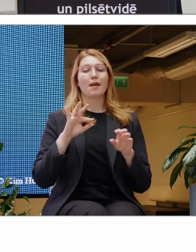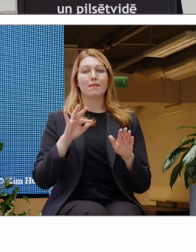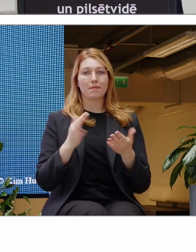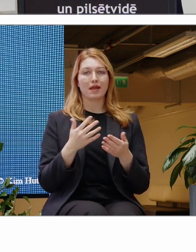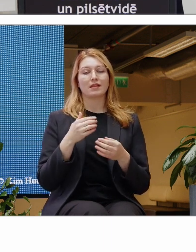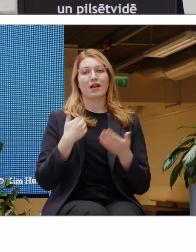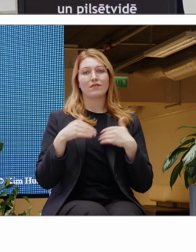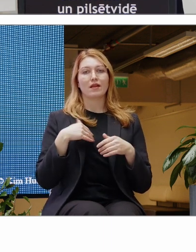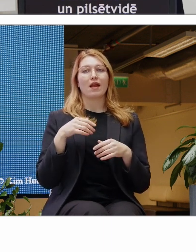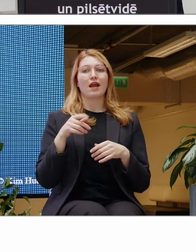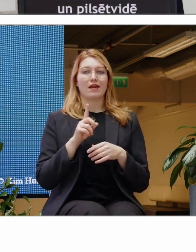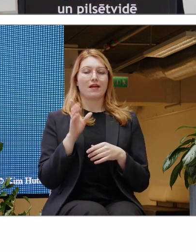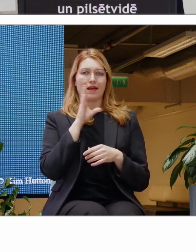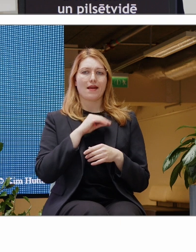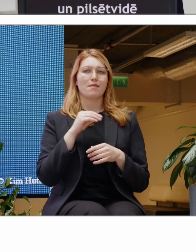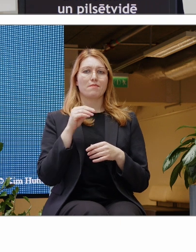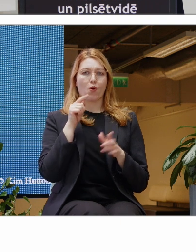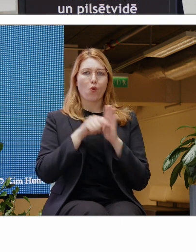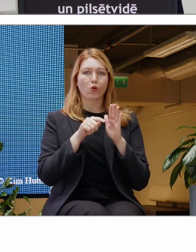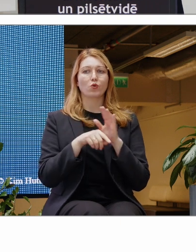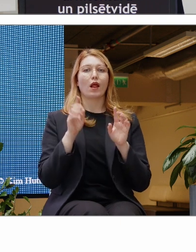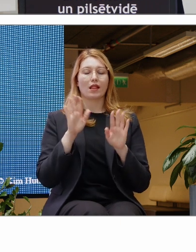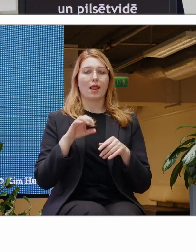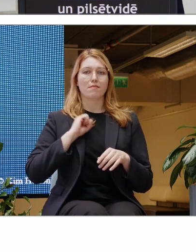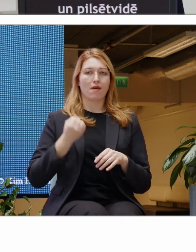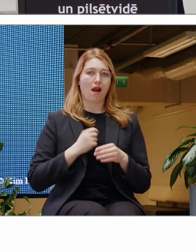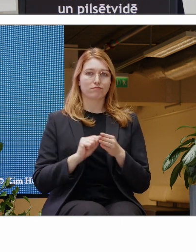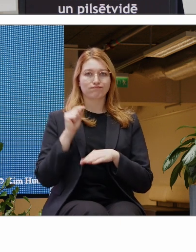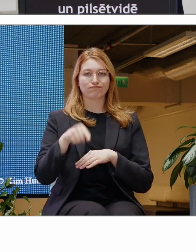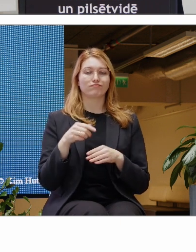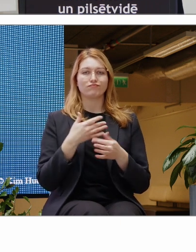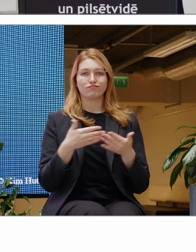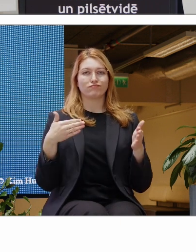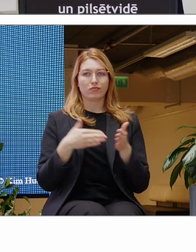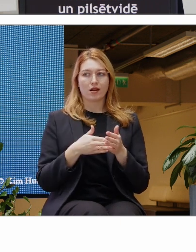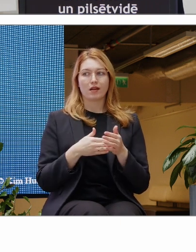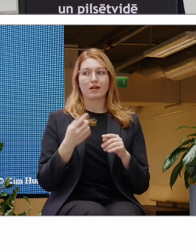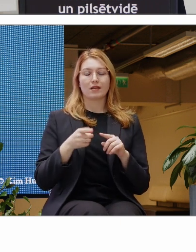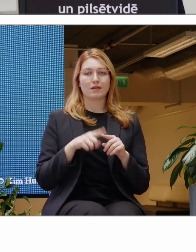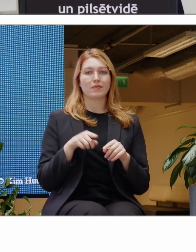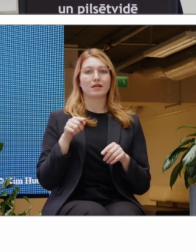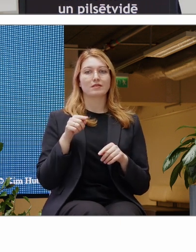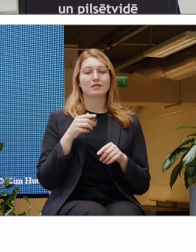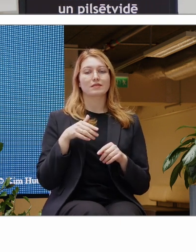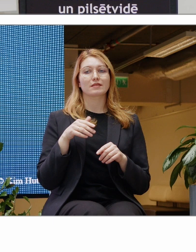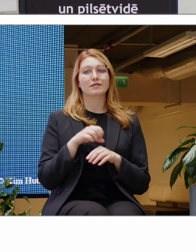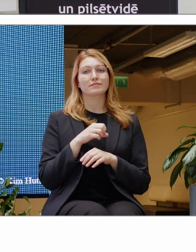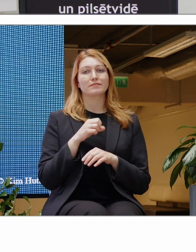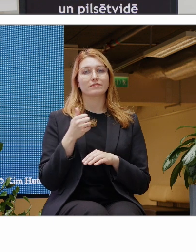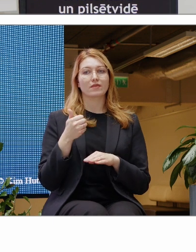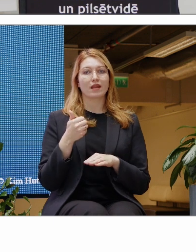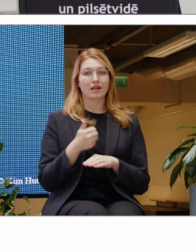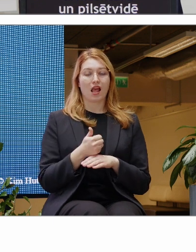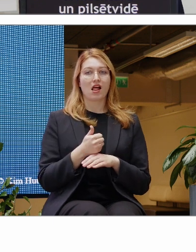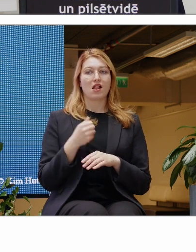that we're in control of getting rid of those barriers. And so it's the social model that made me start looking. The Mind the Gap picture